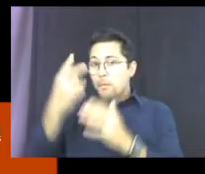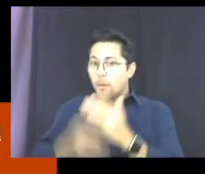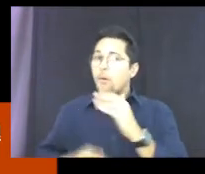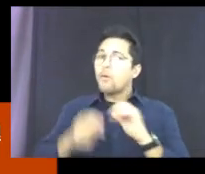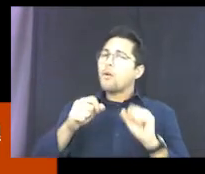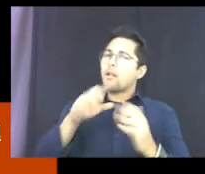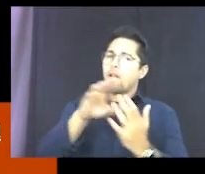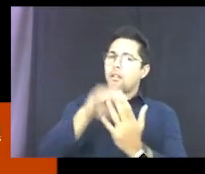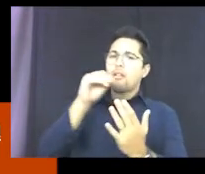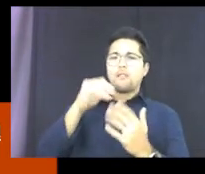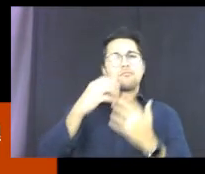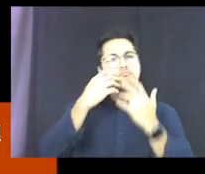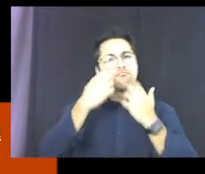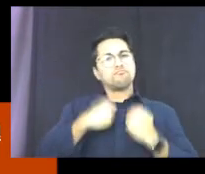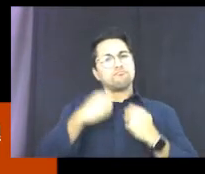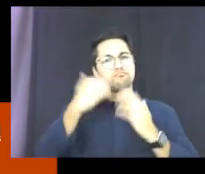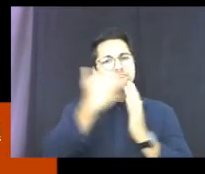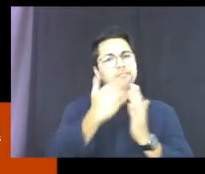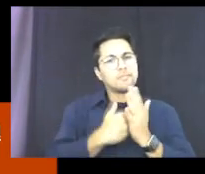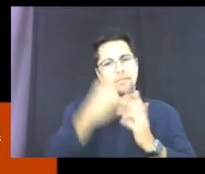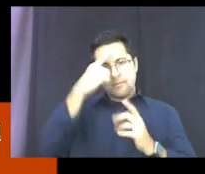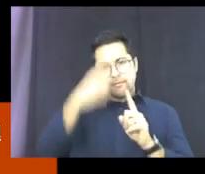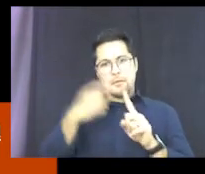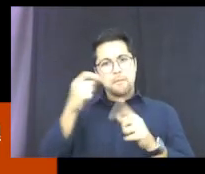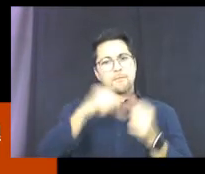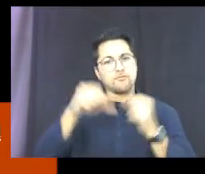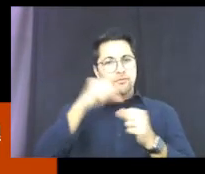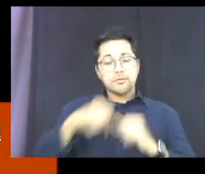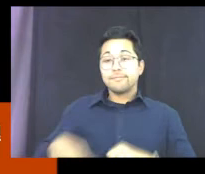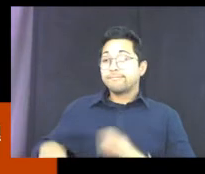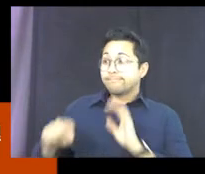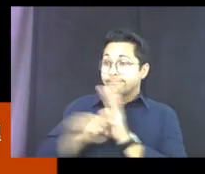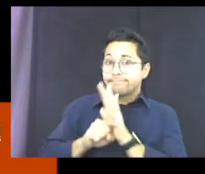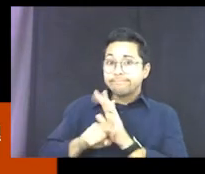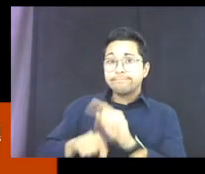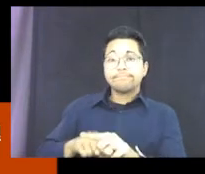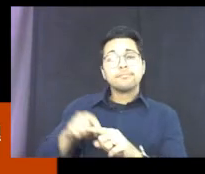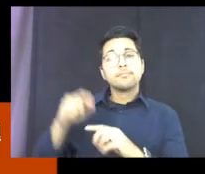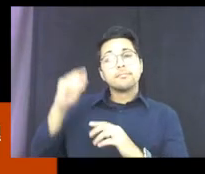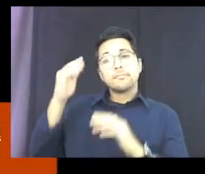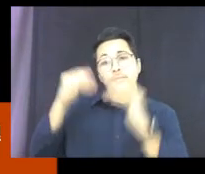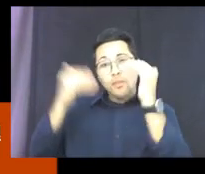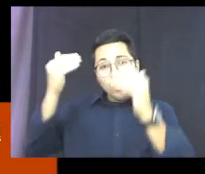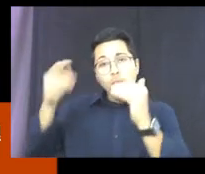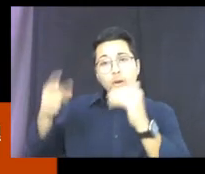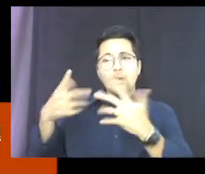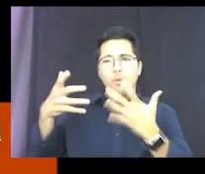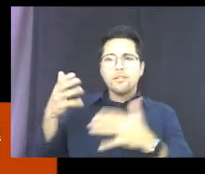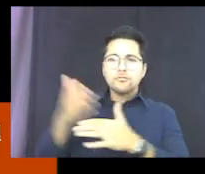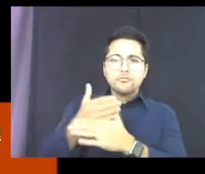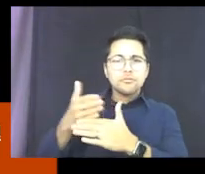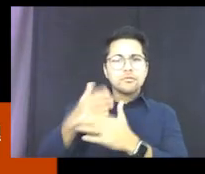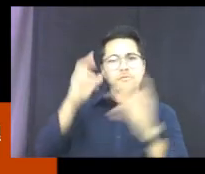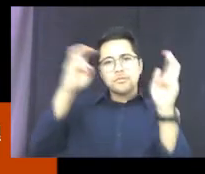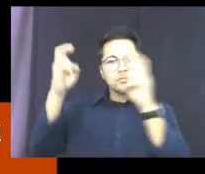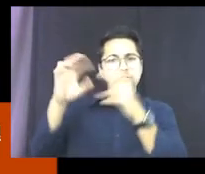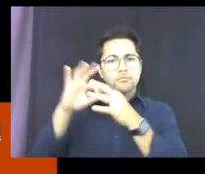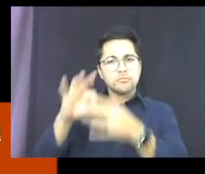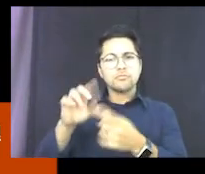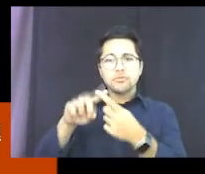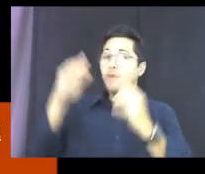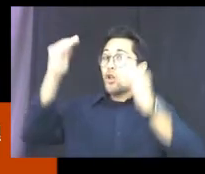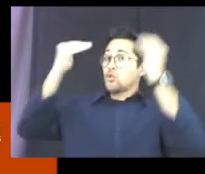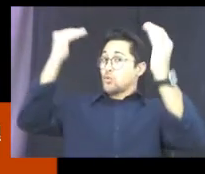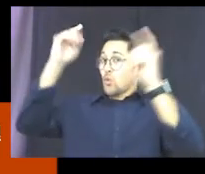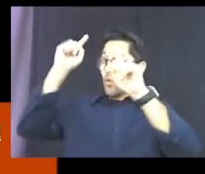learn valuable lessons from one another. Con, autistic adults who may want to share issues specific to adulthood